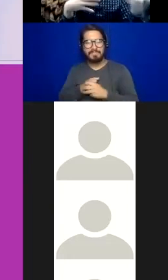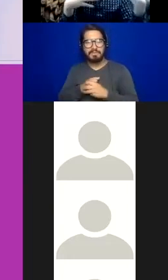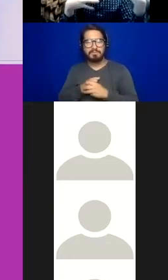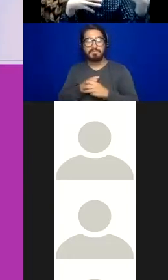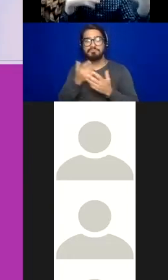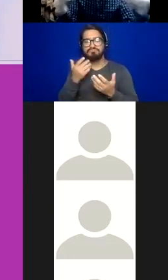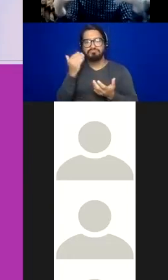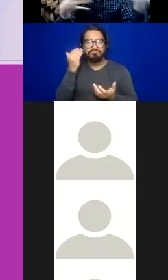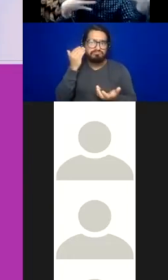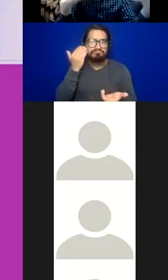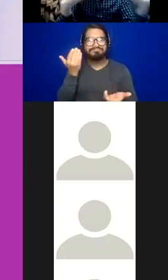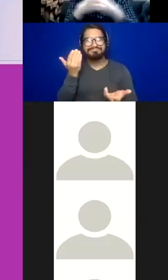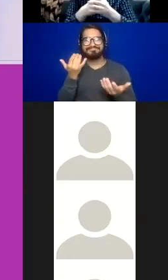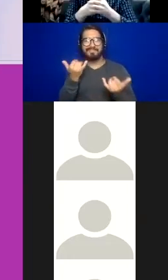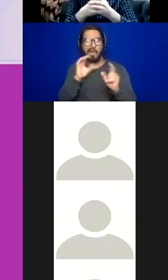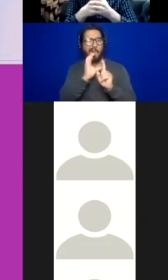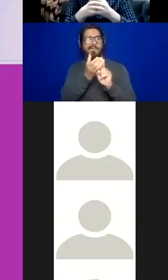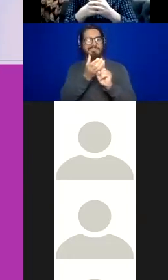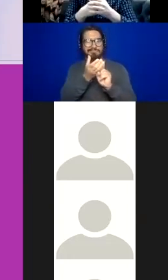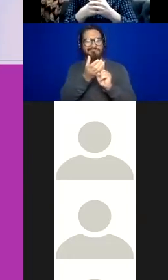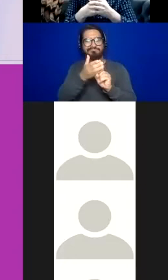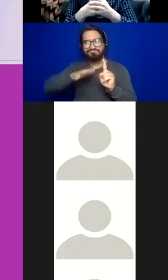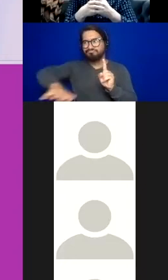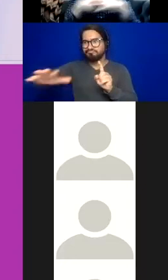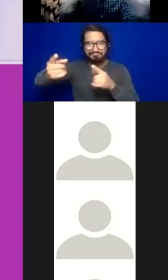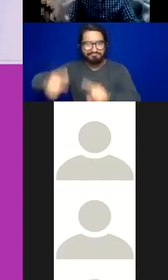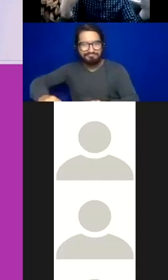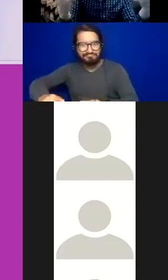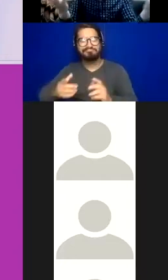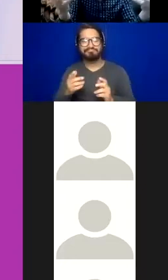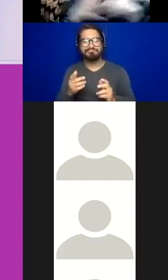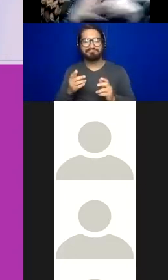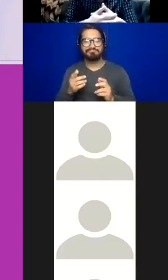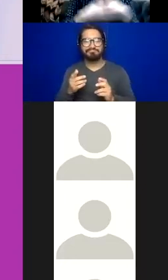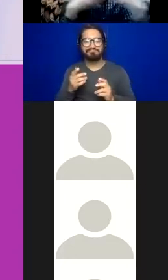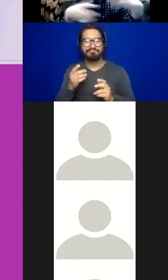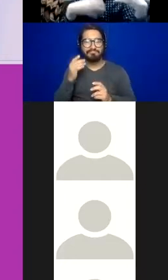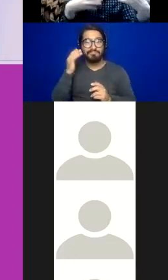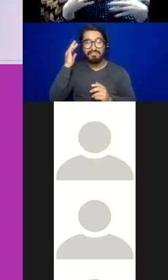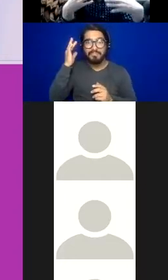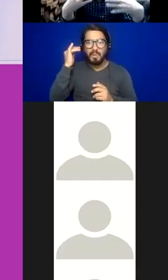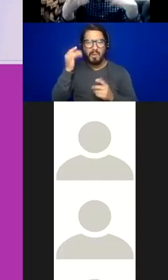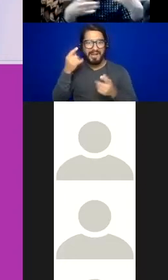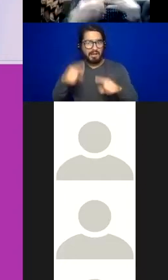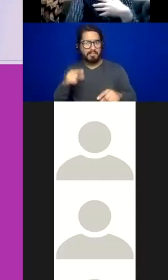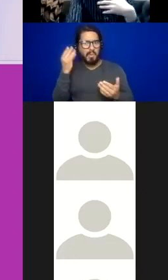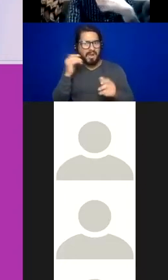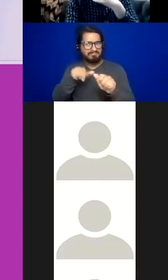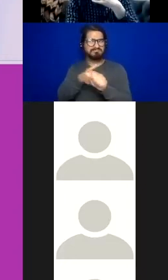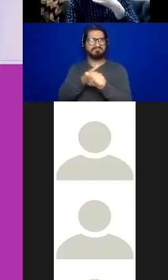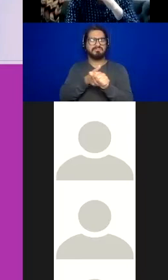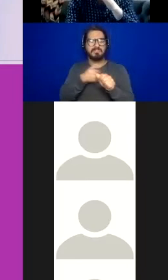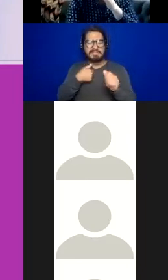know this culturally. And so, yeah, why is that the case? So reading a little bit, doing a little bit